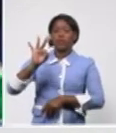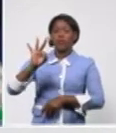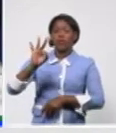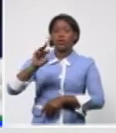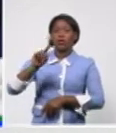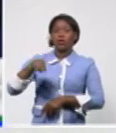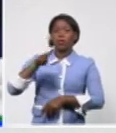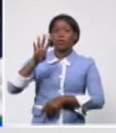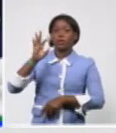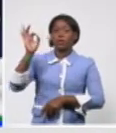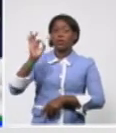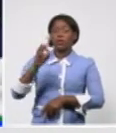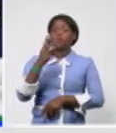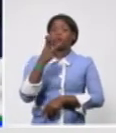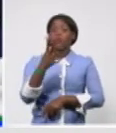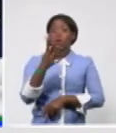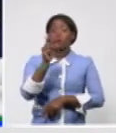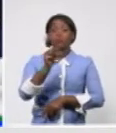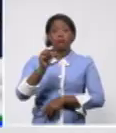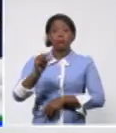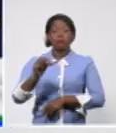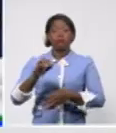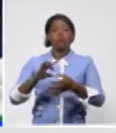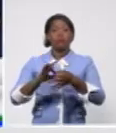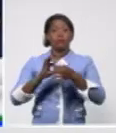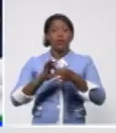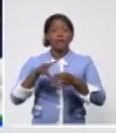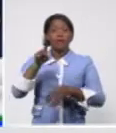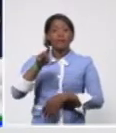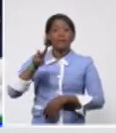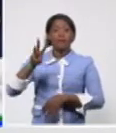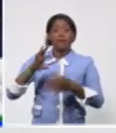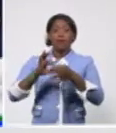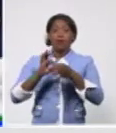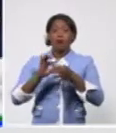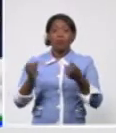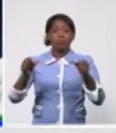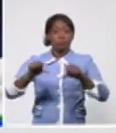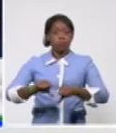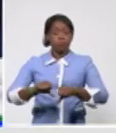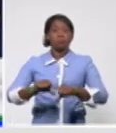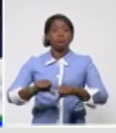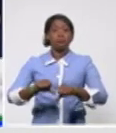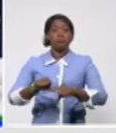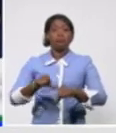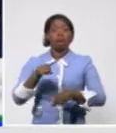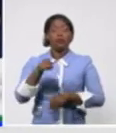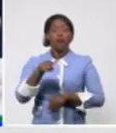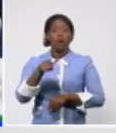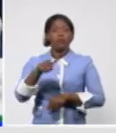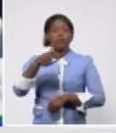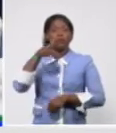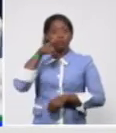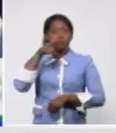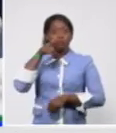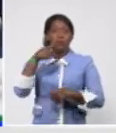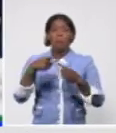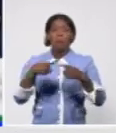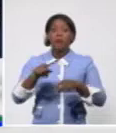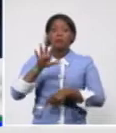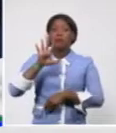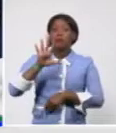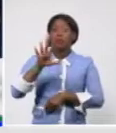as serious. Yesterday, 5 patients reported as serious passed to closely monitored.